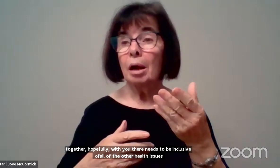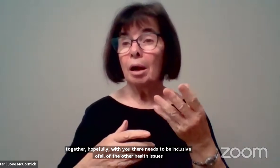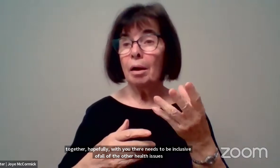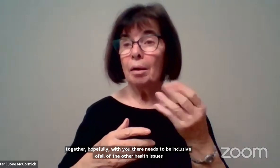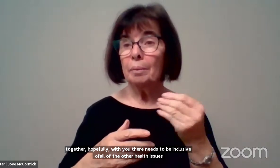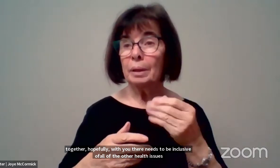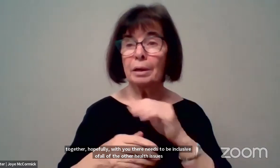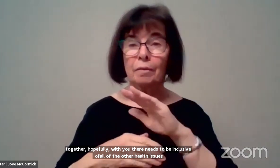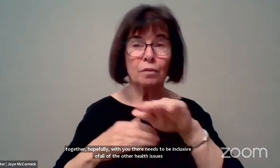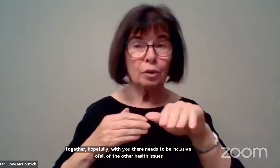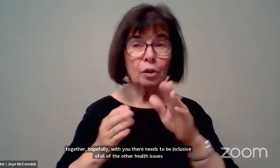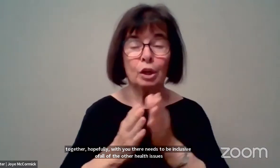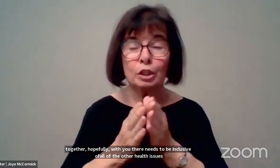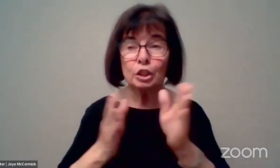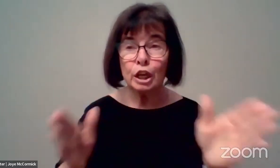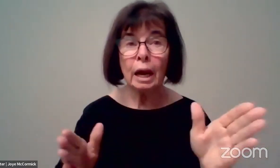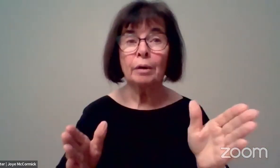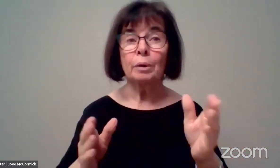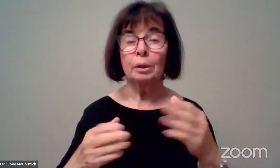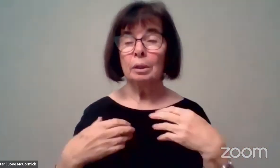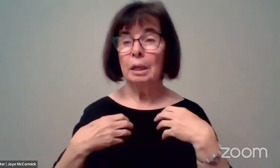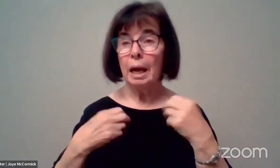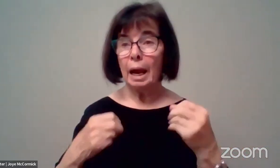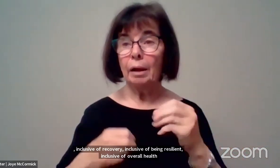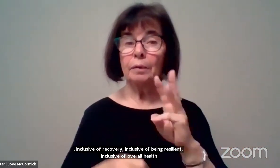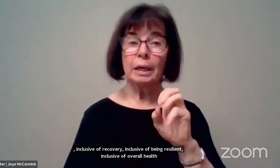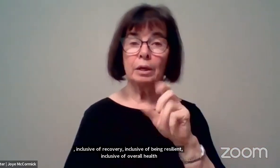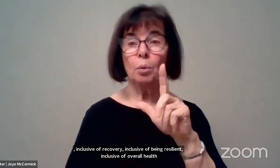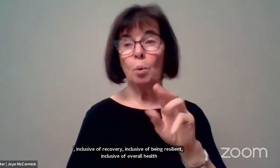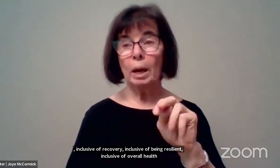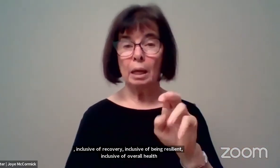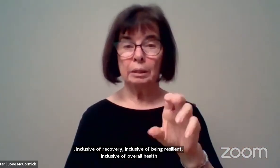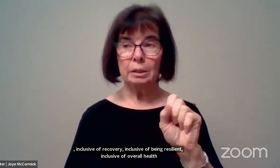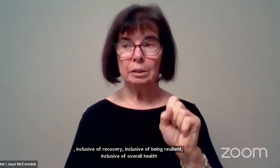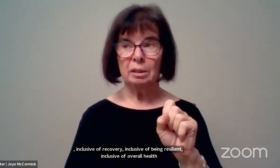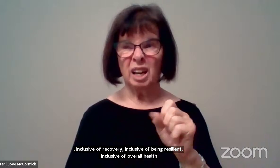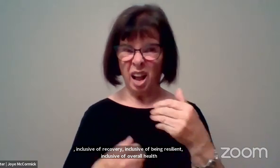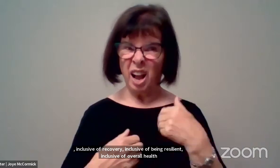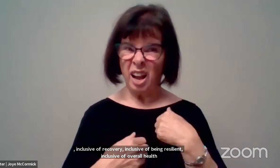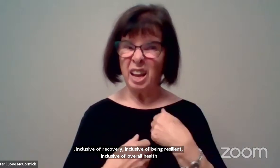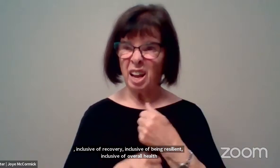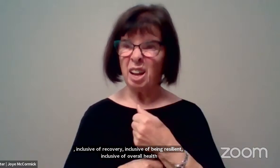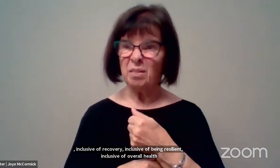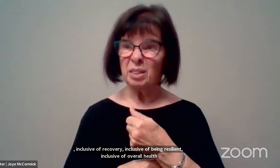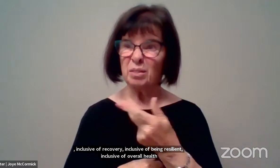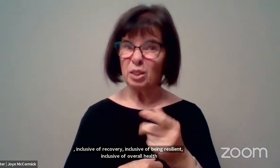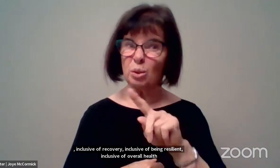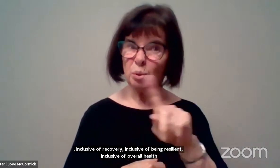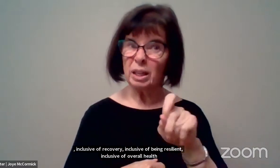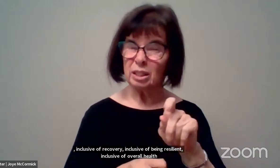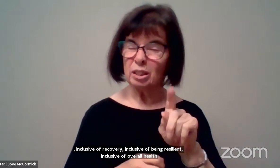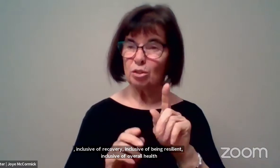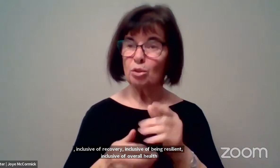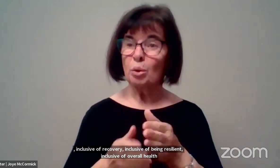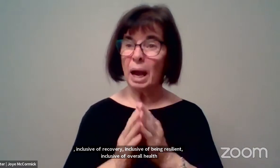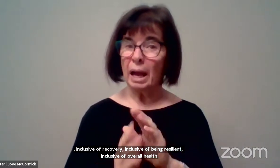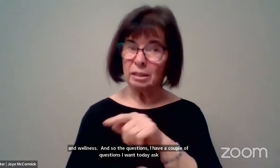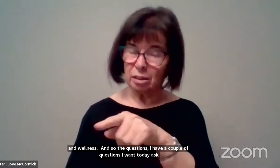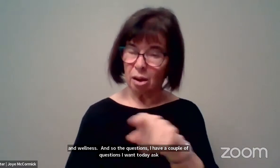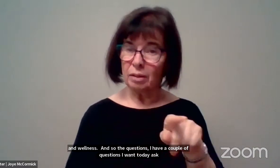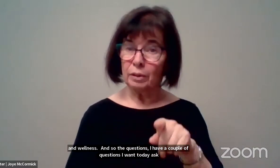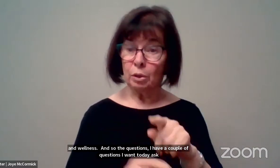health and wellness. And so I have a couple of questions I wanted to ask this group. One, the